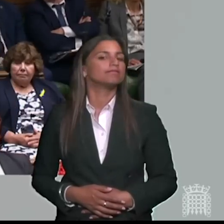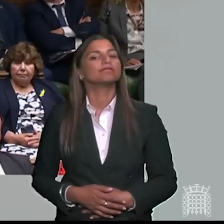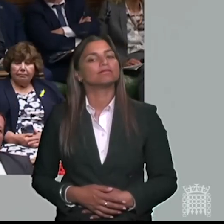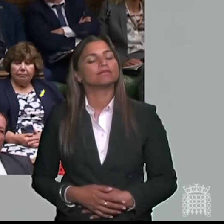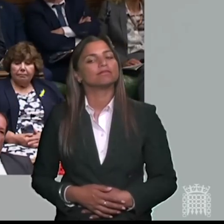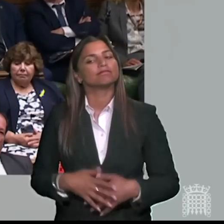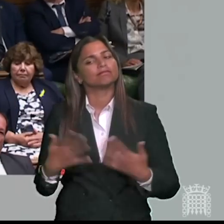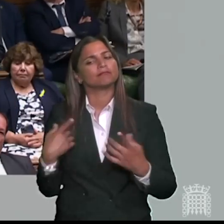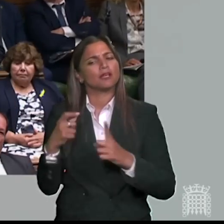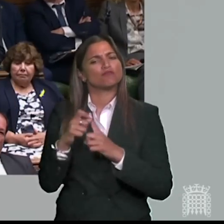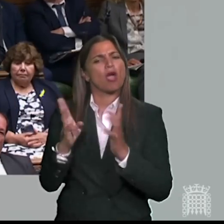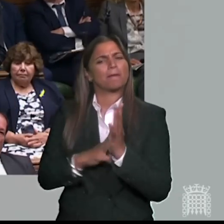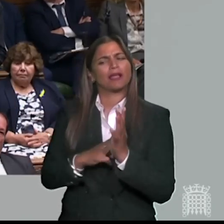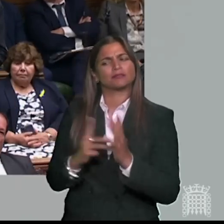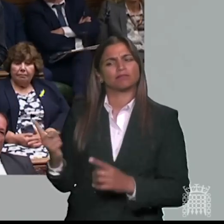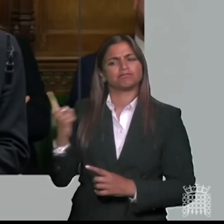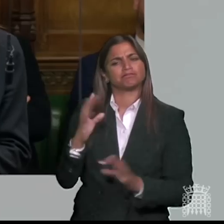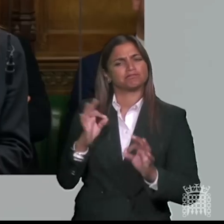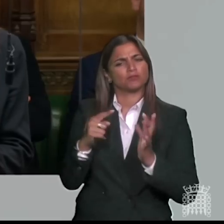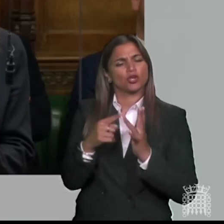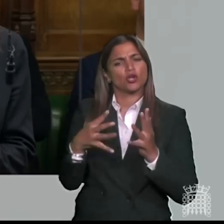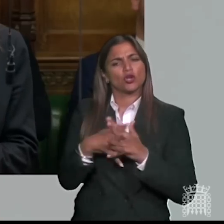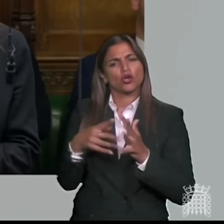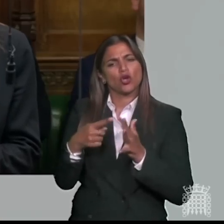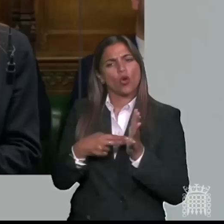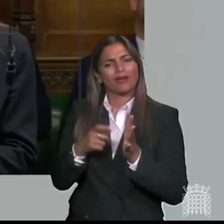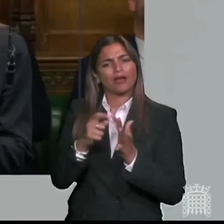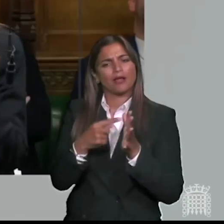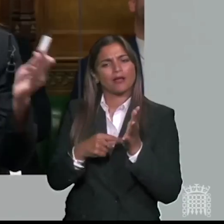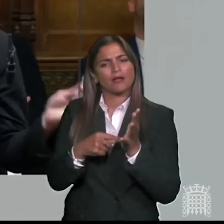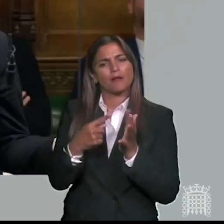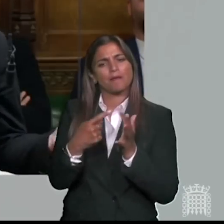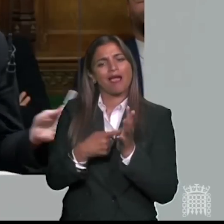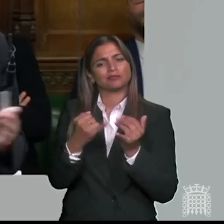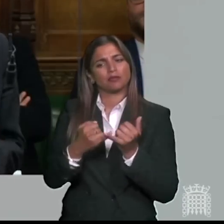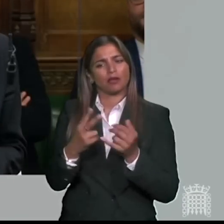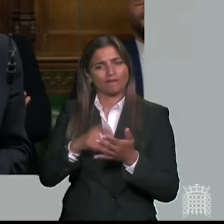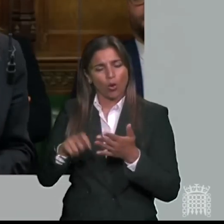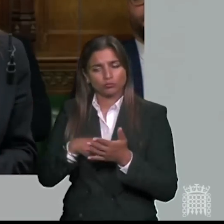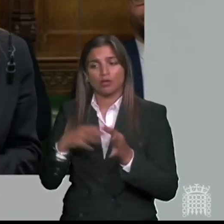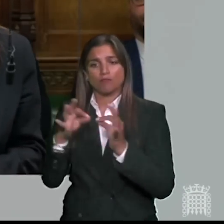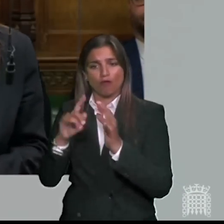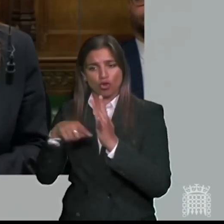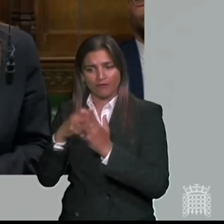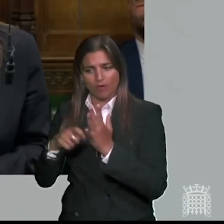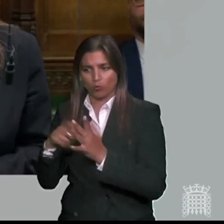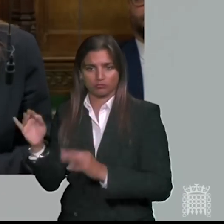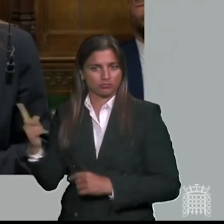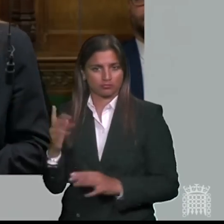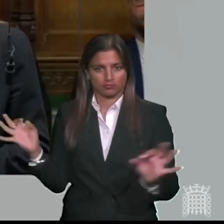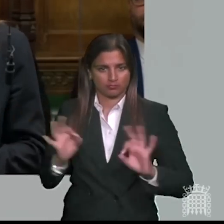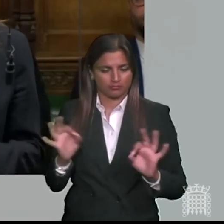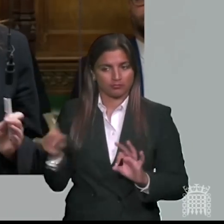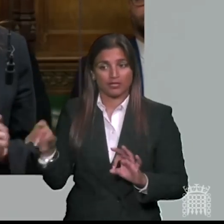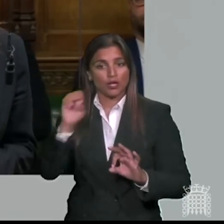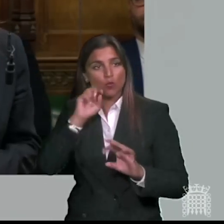Prime Minister didn't turn up to the Owen Paterson vote, he didn't turn up to the Boris Johnson vote, he won't stand up to the MPs who called the Privileges Committee a